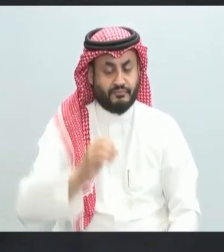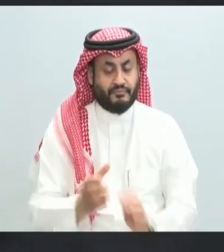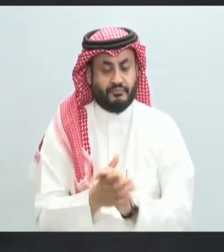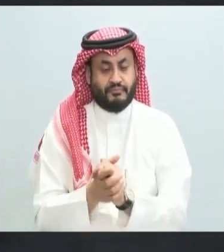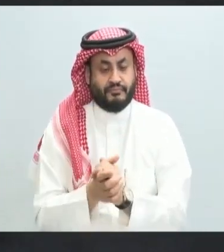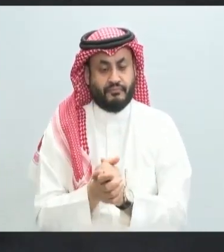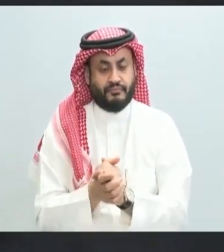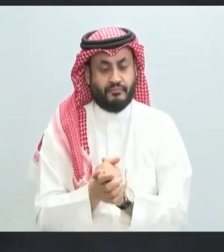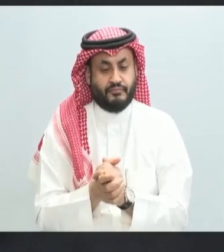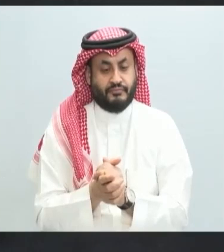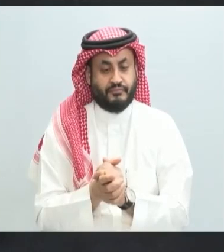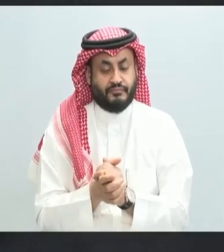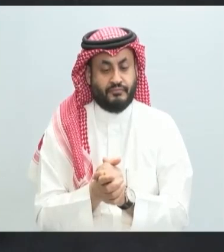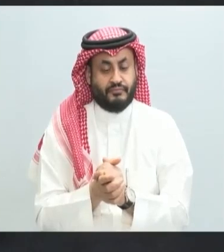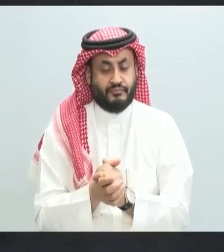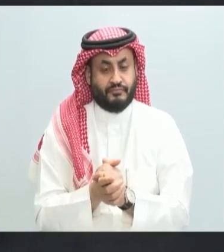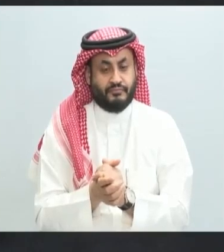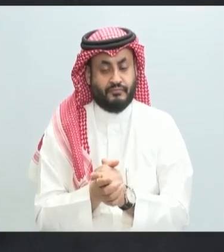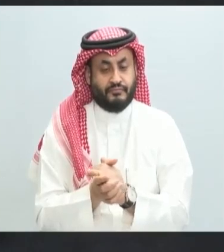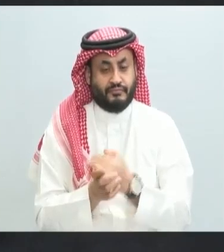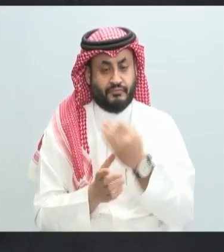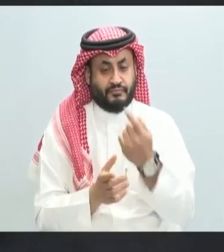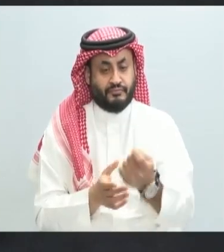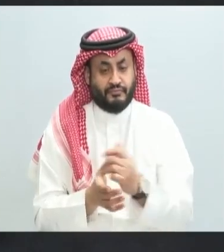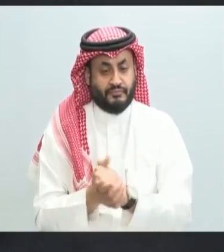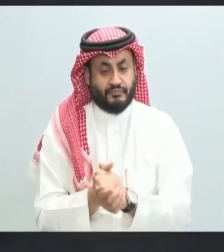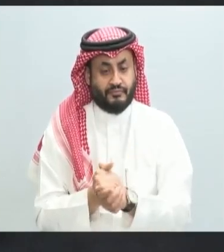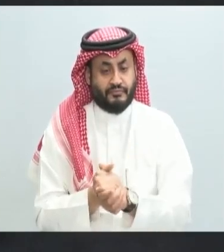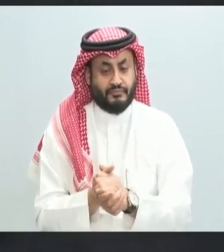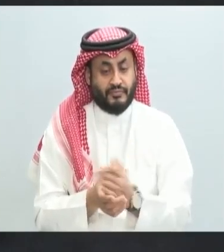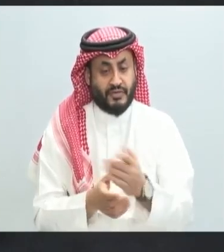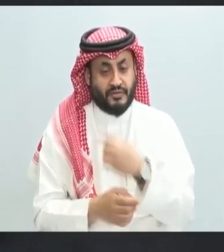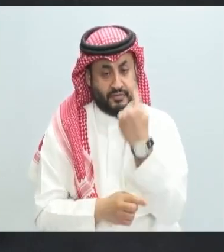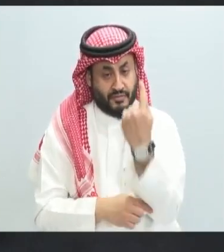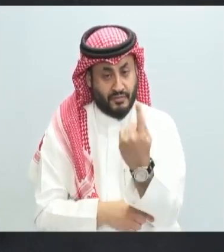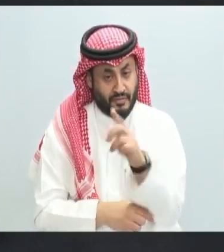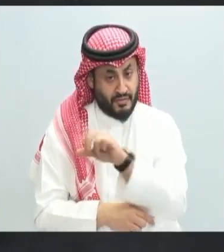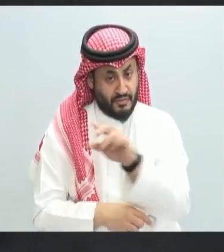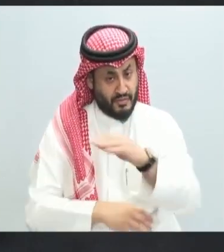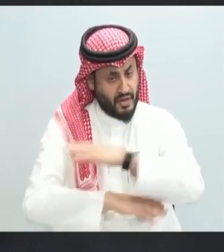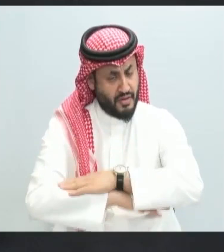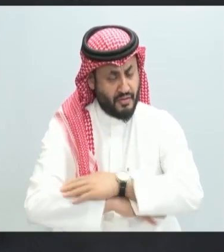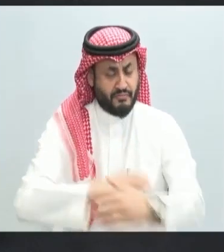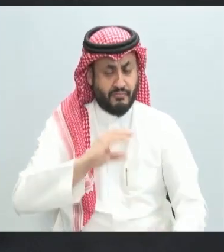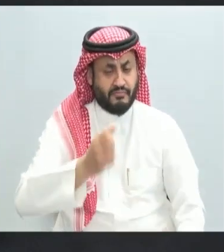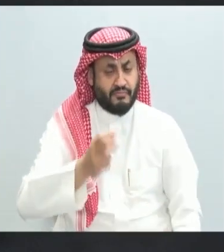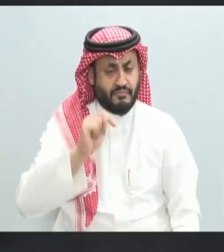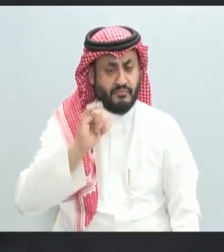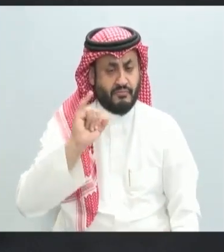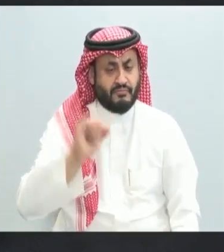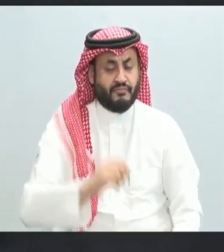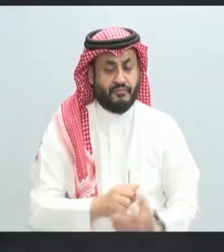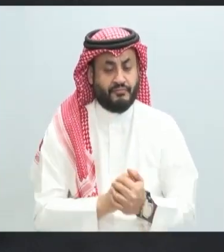borrow things, to say, here you go, and also to start the question with, can I, if we want to